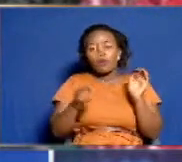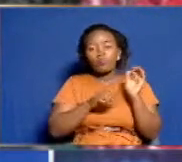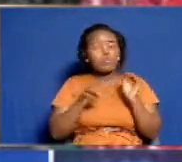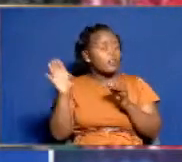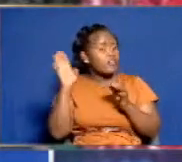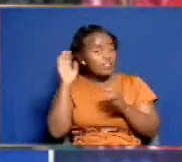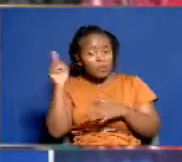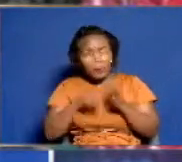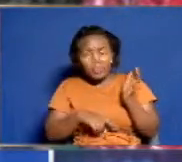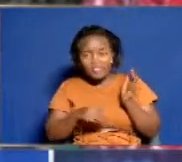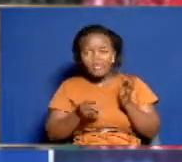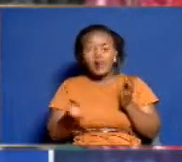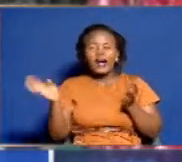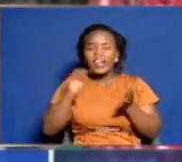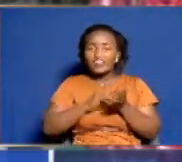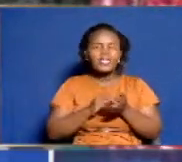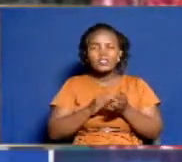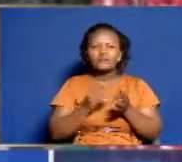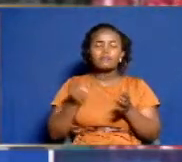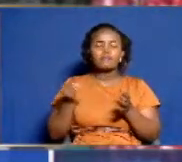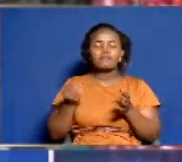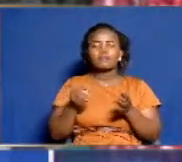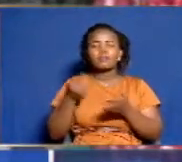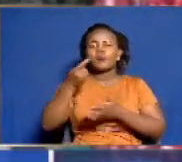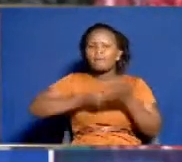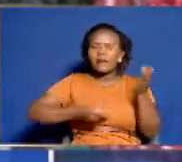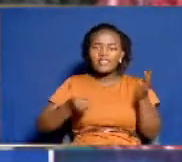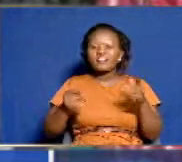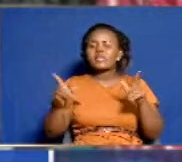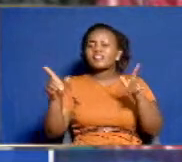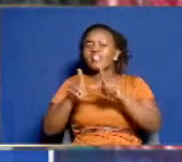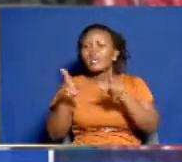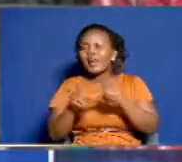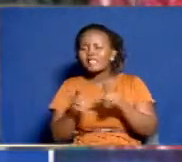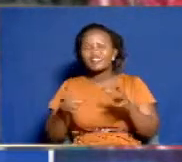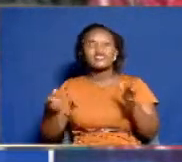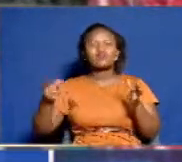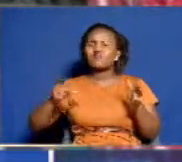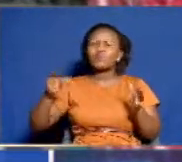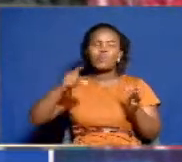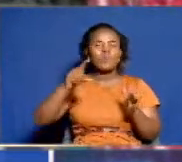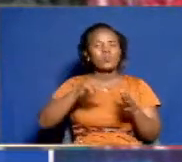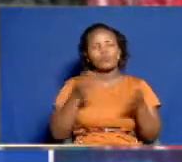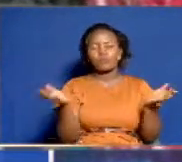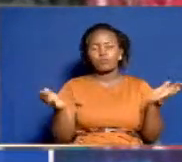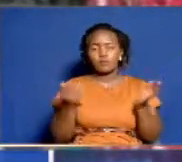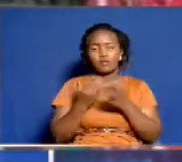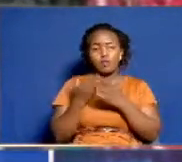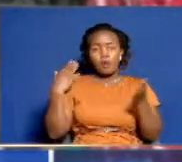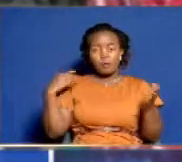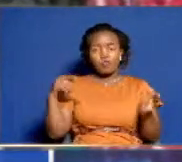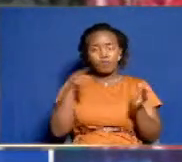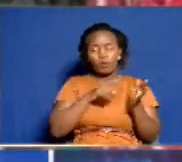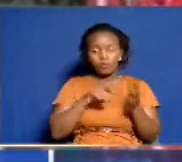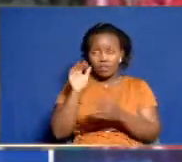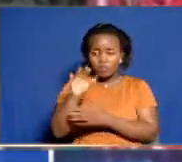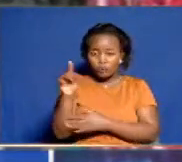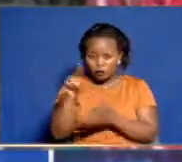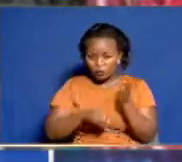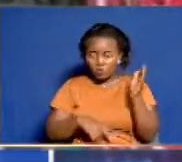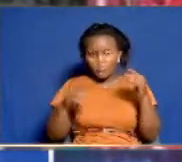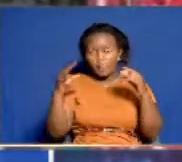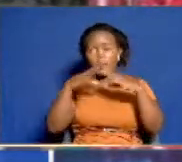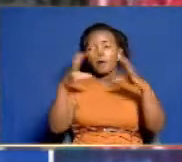kutuongezea gas tena. License, kila kitu imeenda juu. tulikuwa tunaomba hii budget